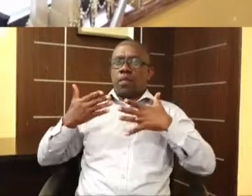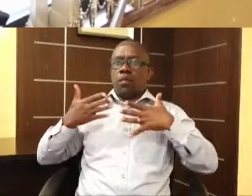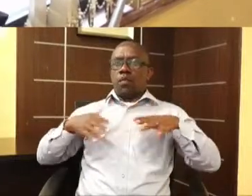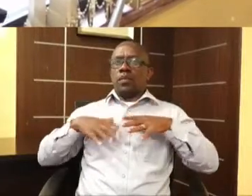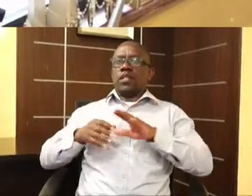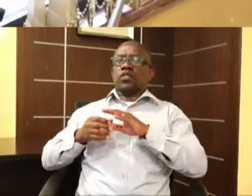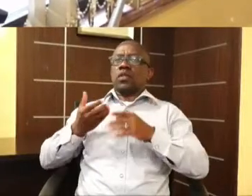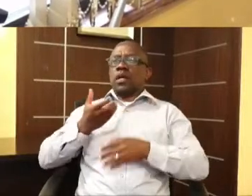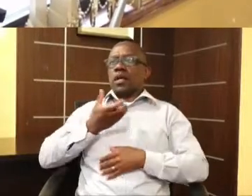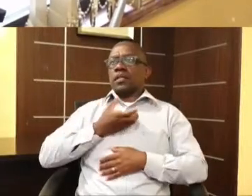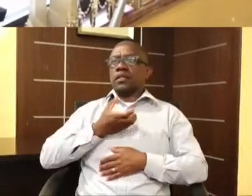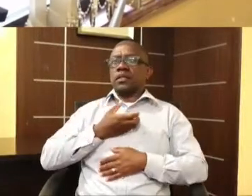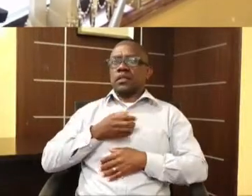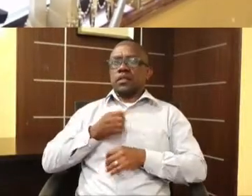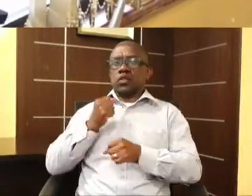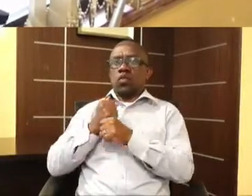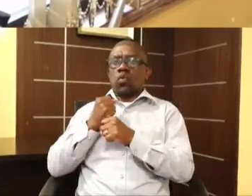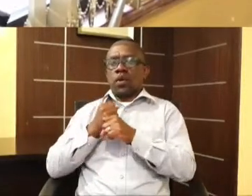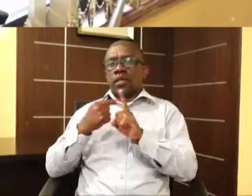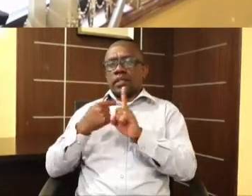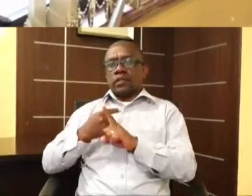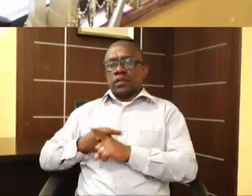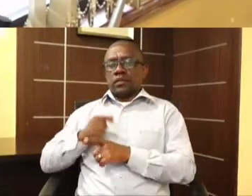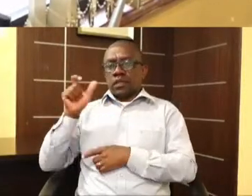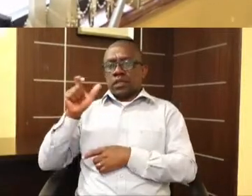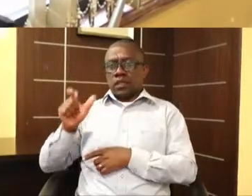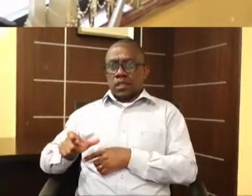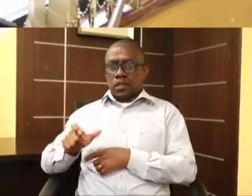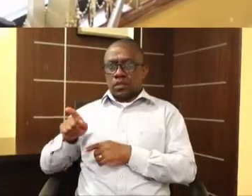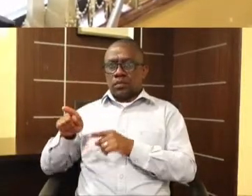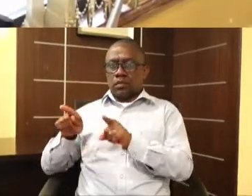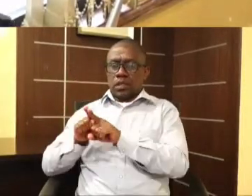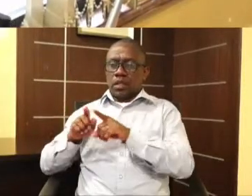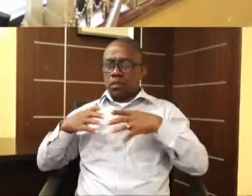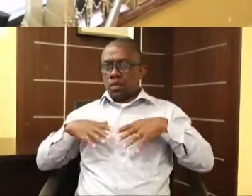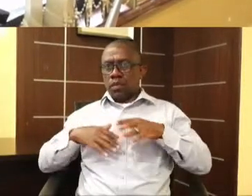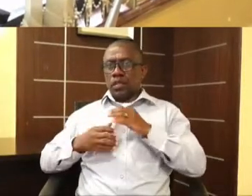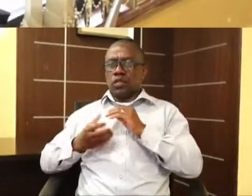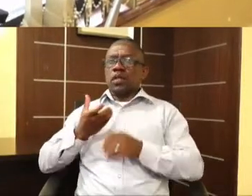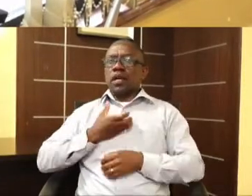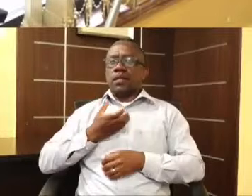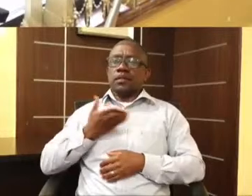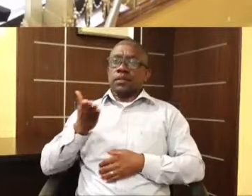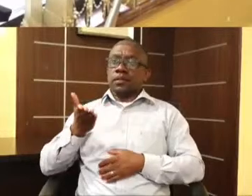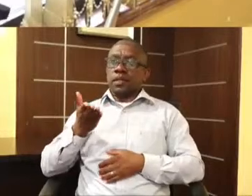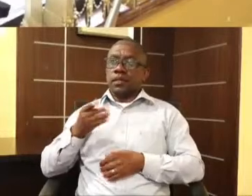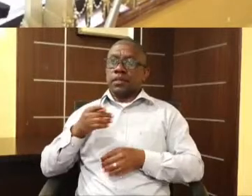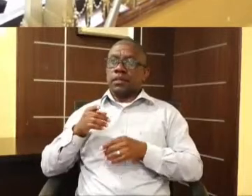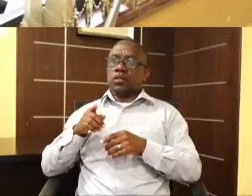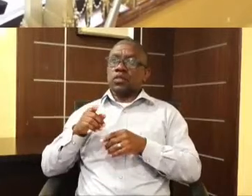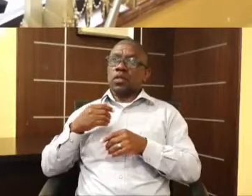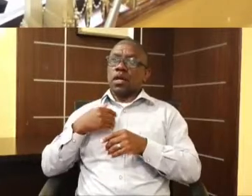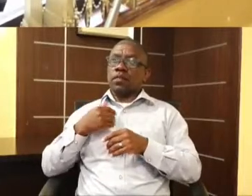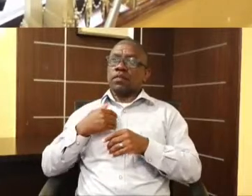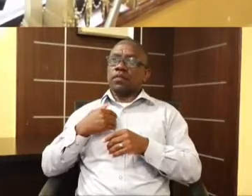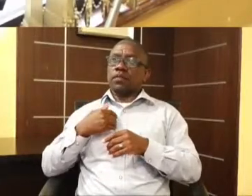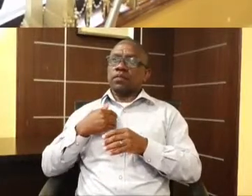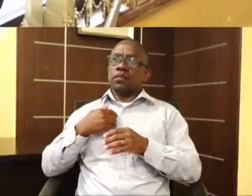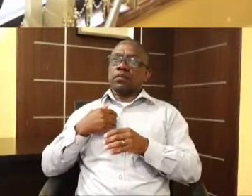worked in different other regions where Population Council is. And it started way back